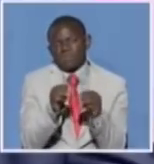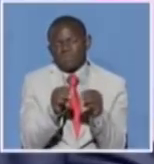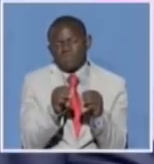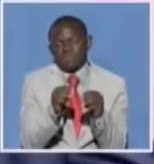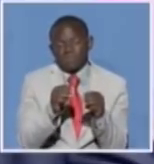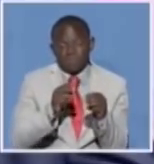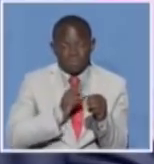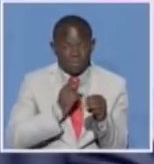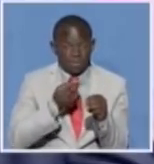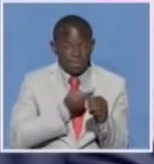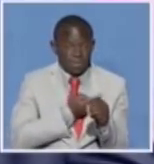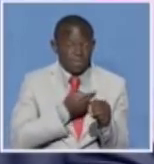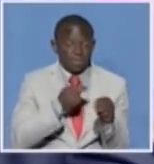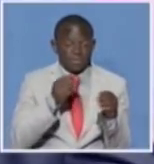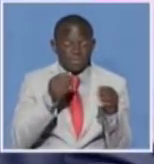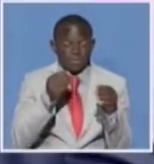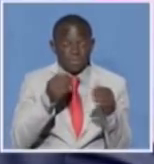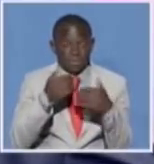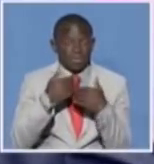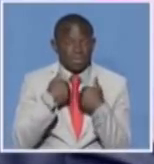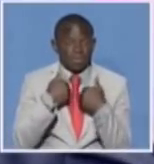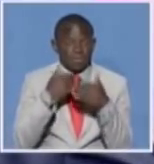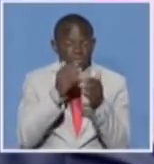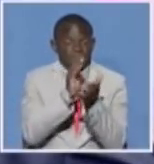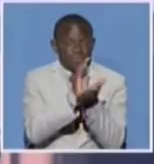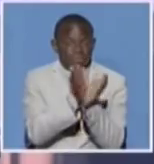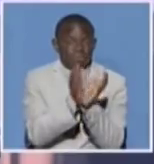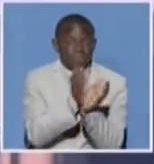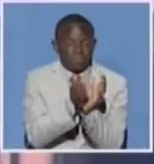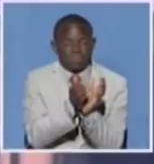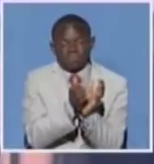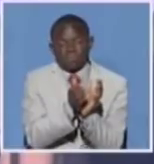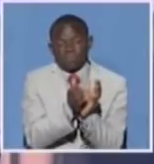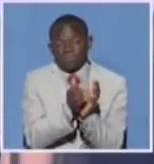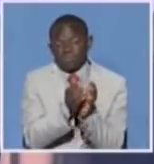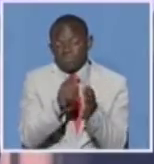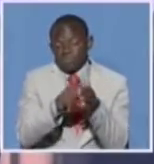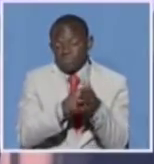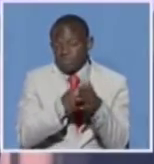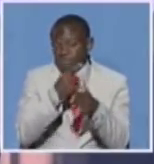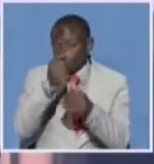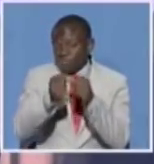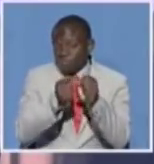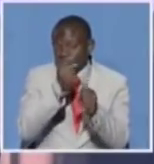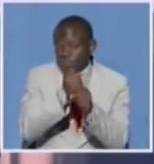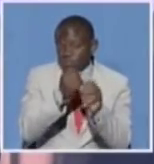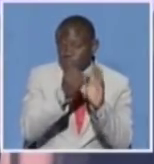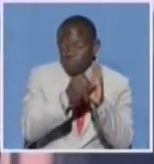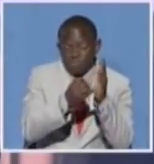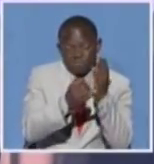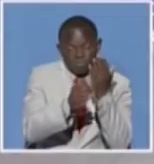technology. So somewhere next year in June or July, we would have introduced this